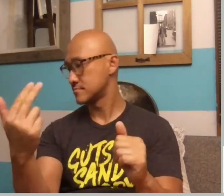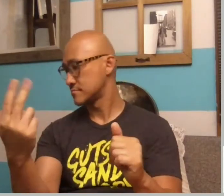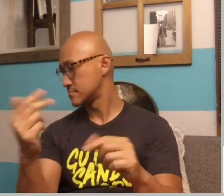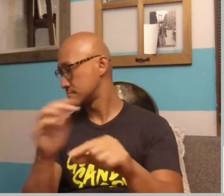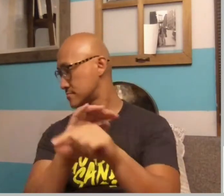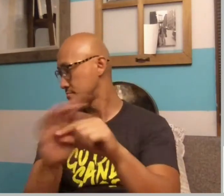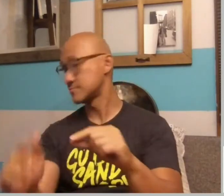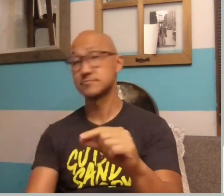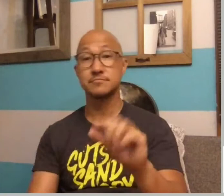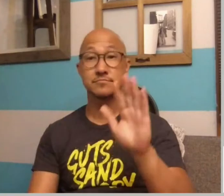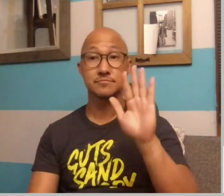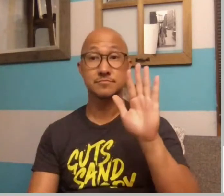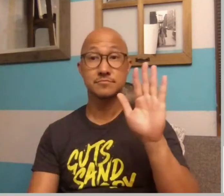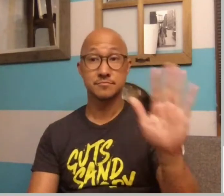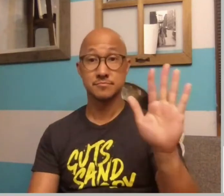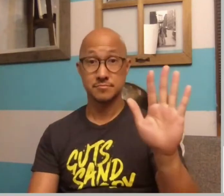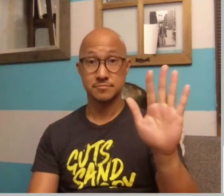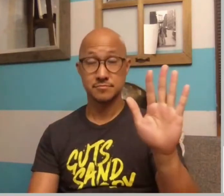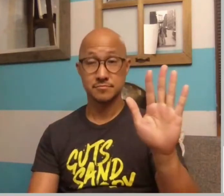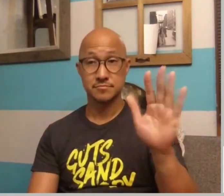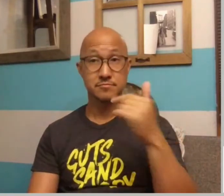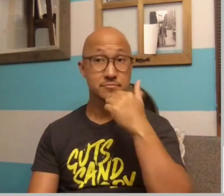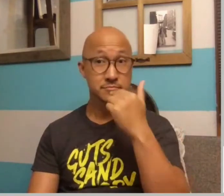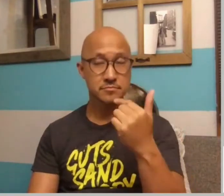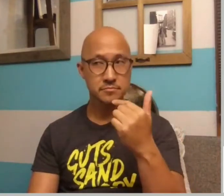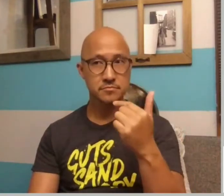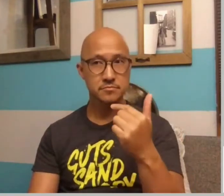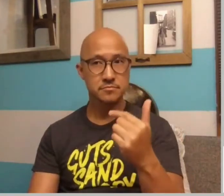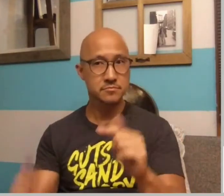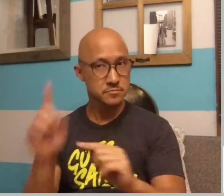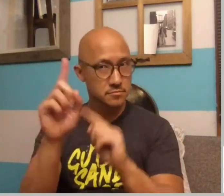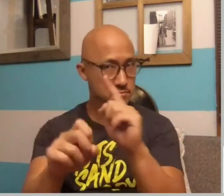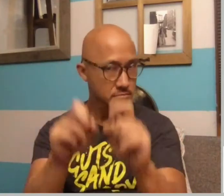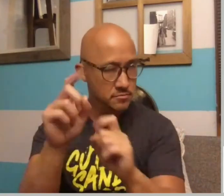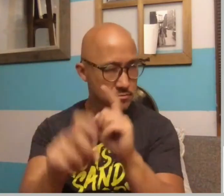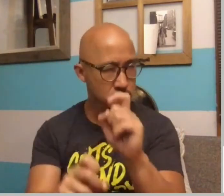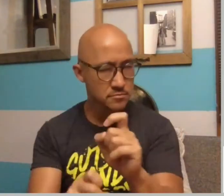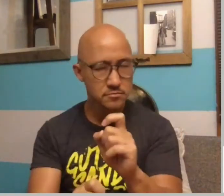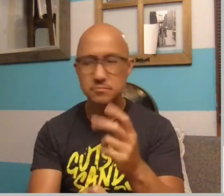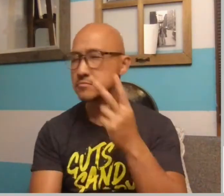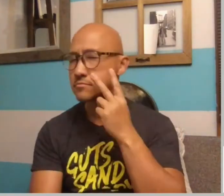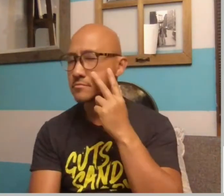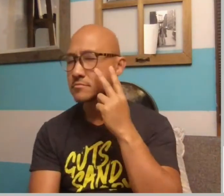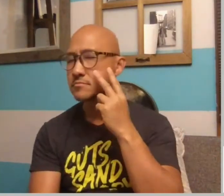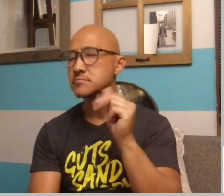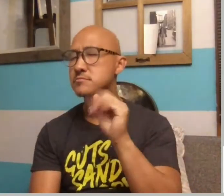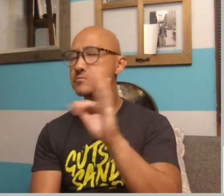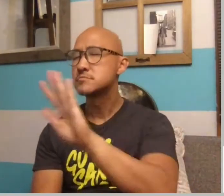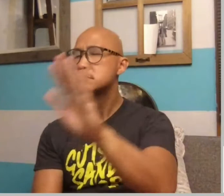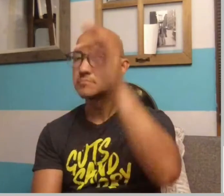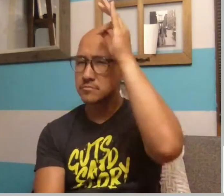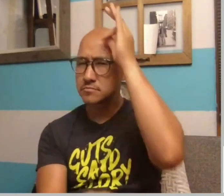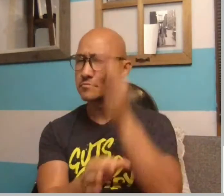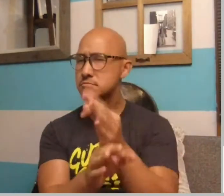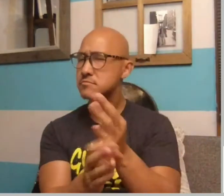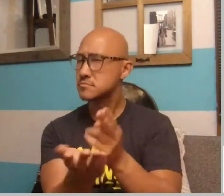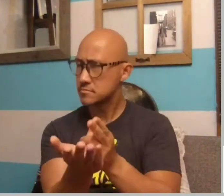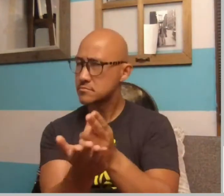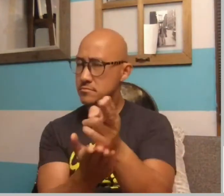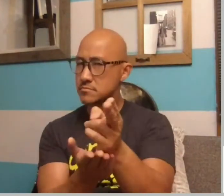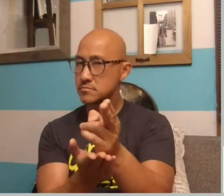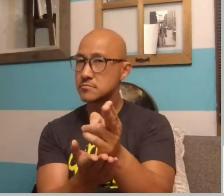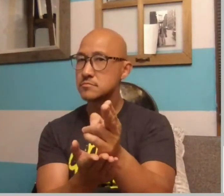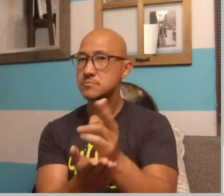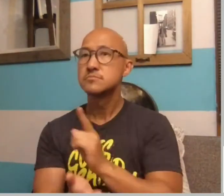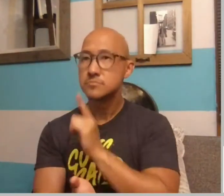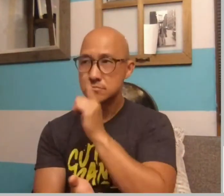says, "Examine yourselves to see if your faith is genuine. Test yourselves. Surely you know that Jesus Christ is among